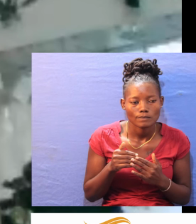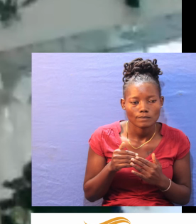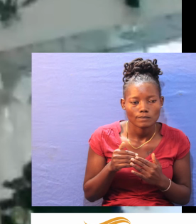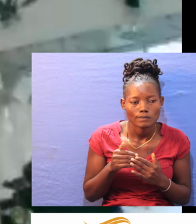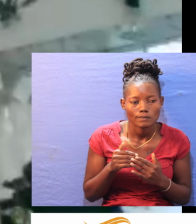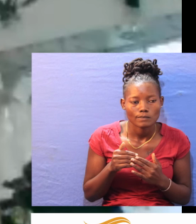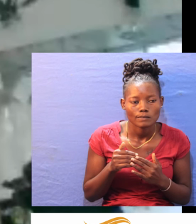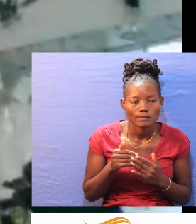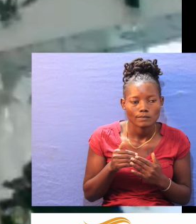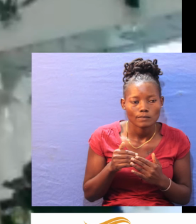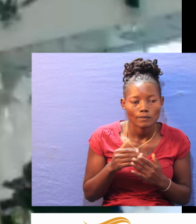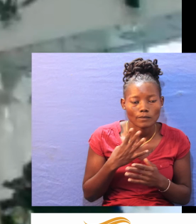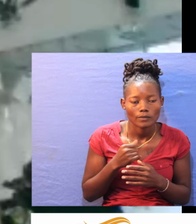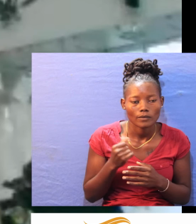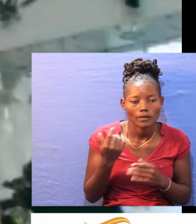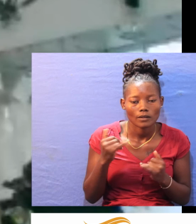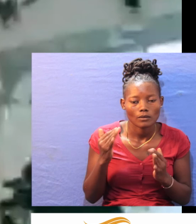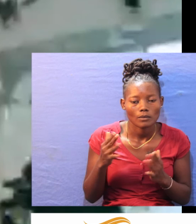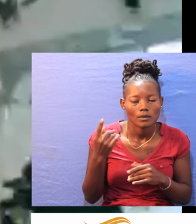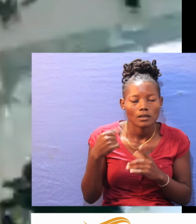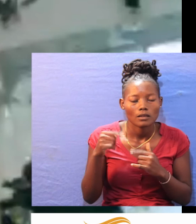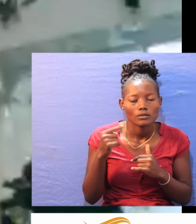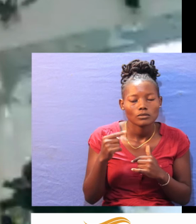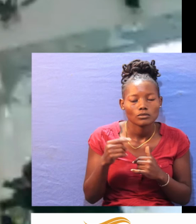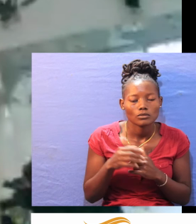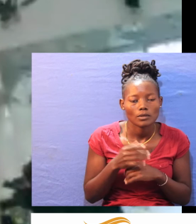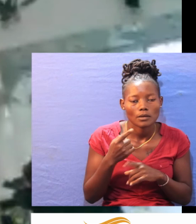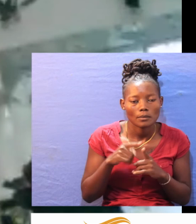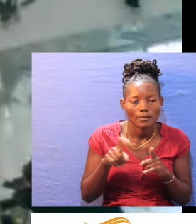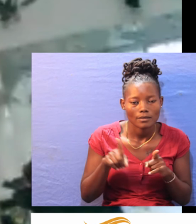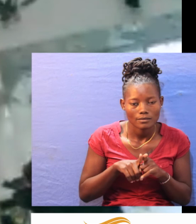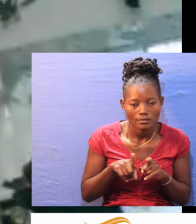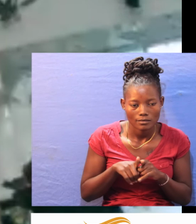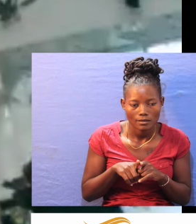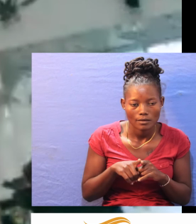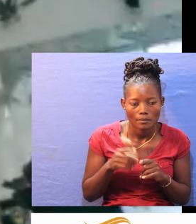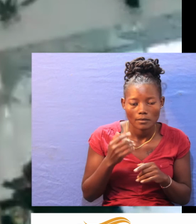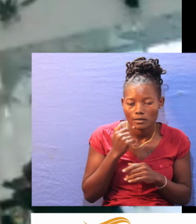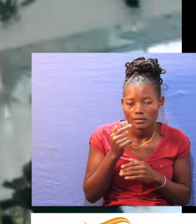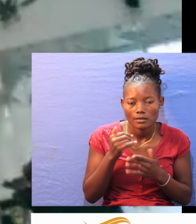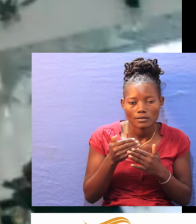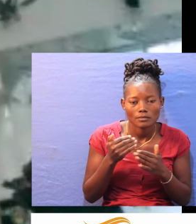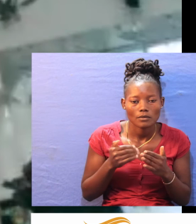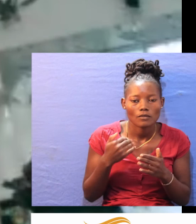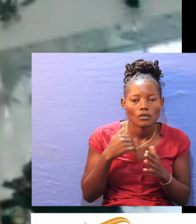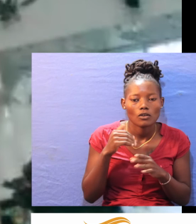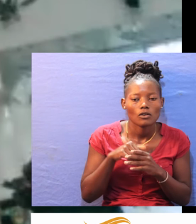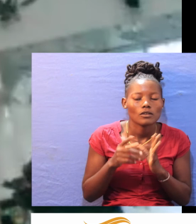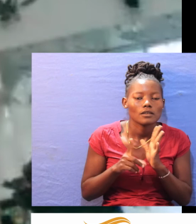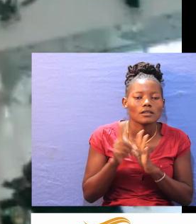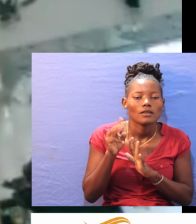want our athletes to win. Uh, but also, as I mentioned before, in developing